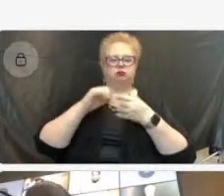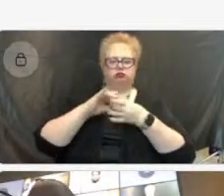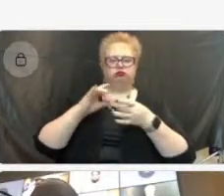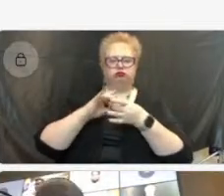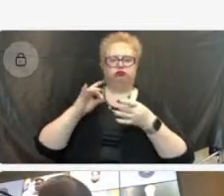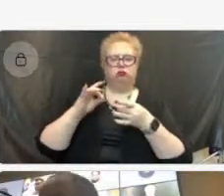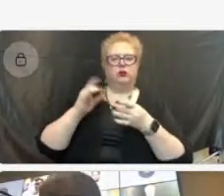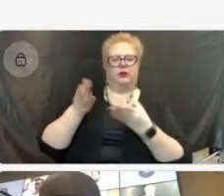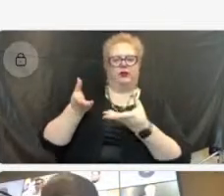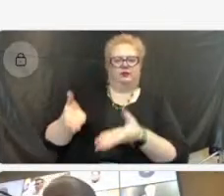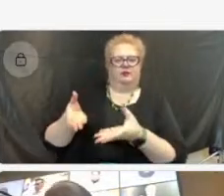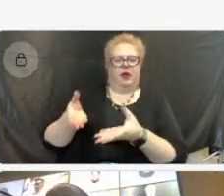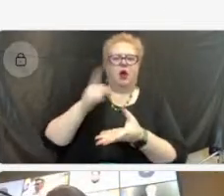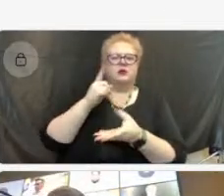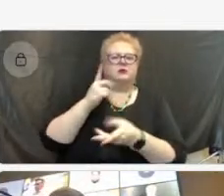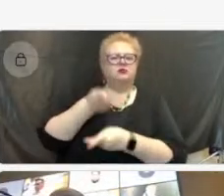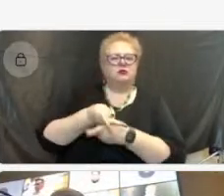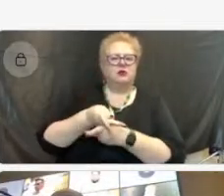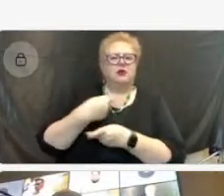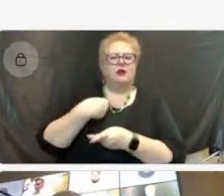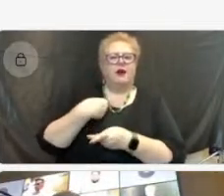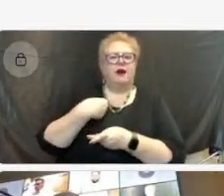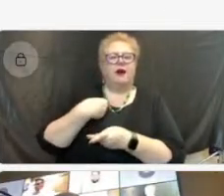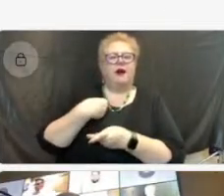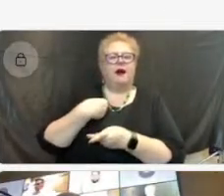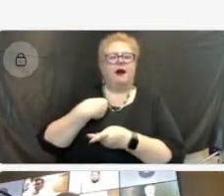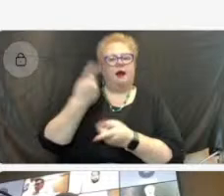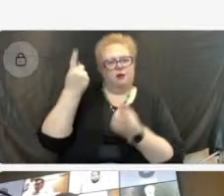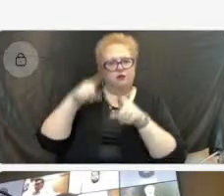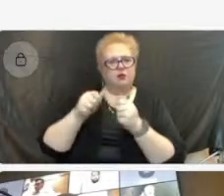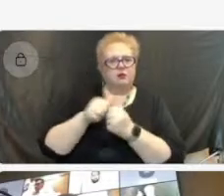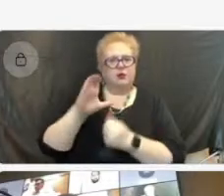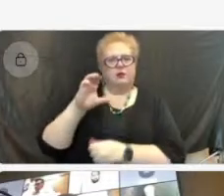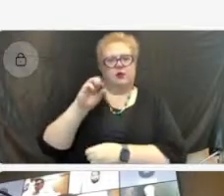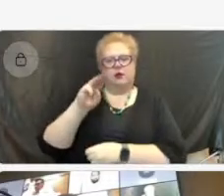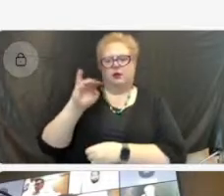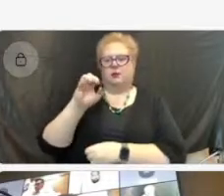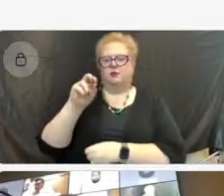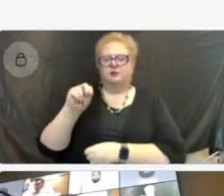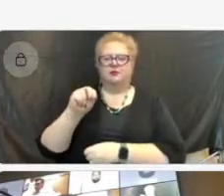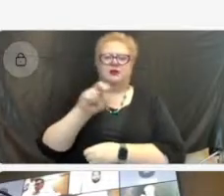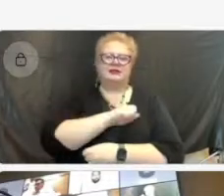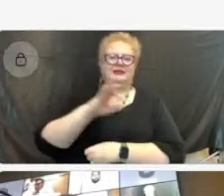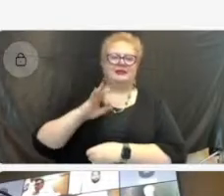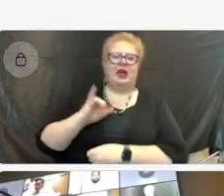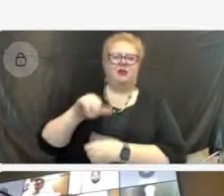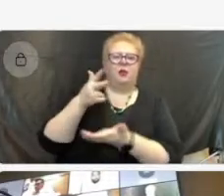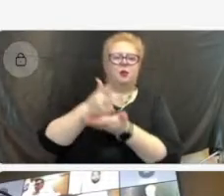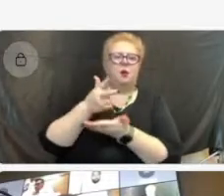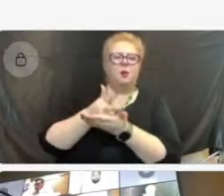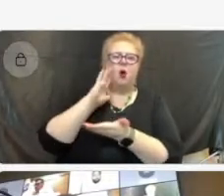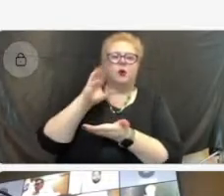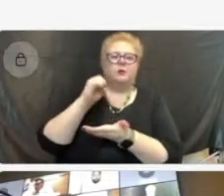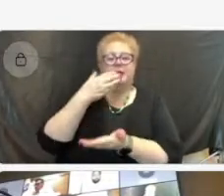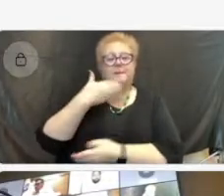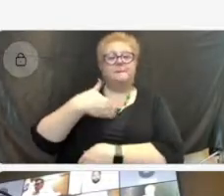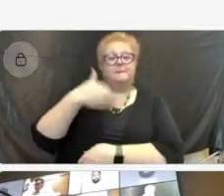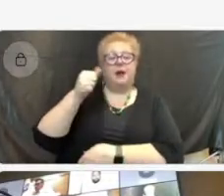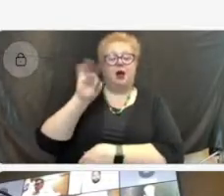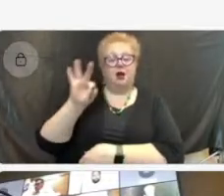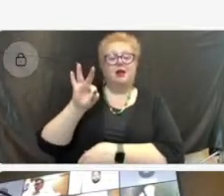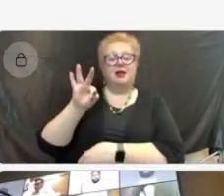I tend to agree with the commission that, or with staff, I guess, that the parking would be better served to be